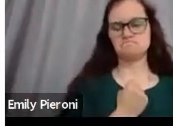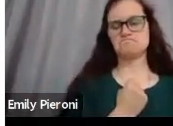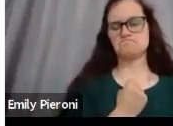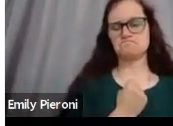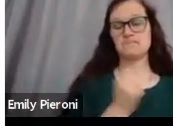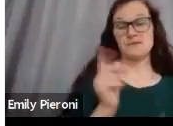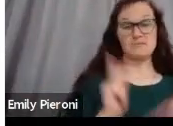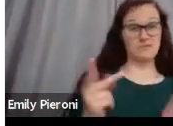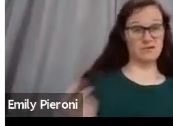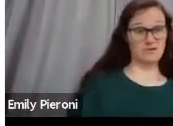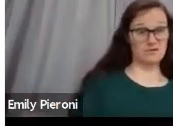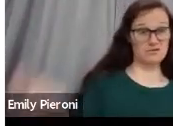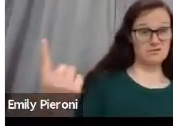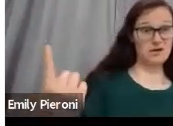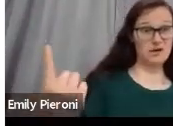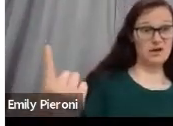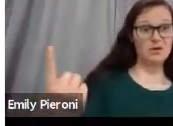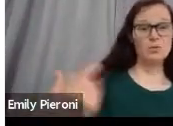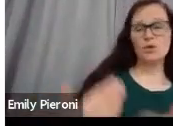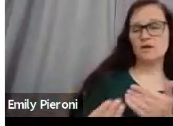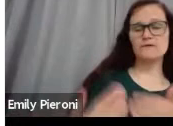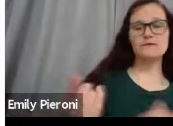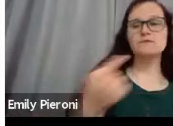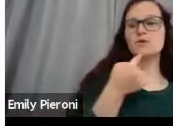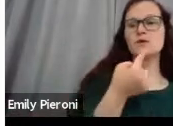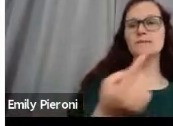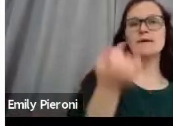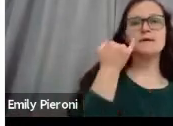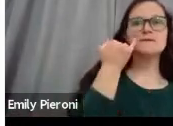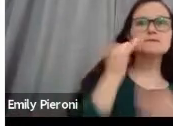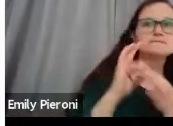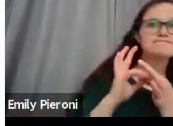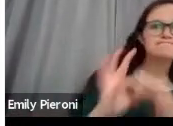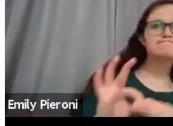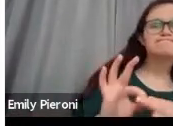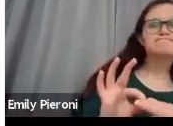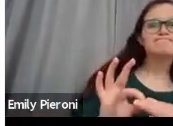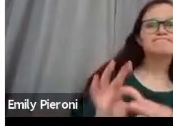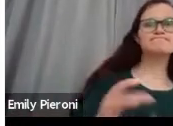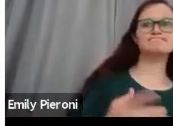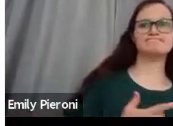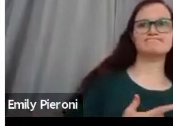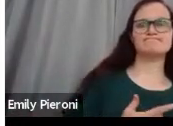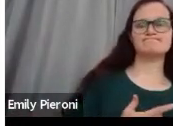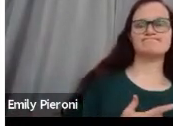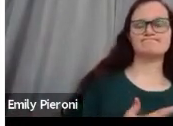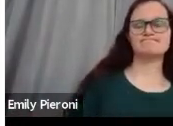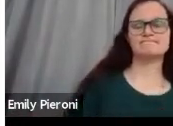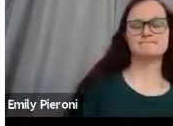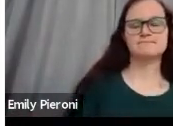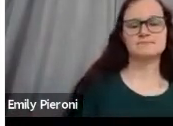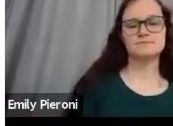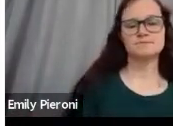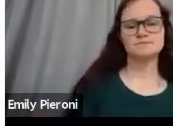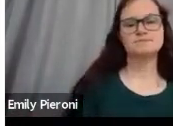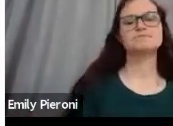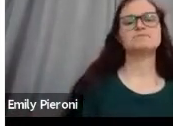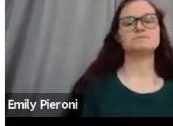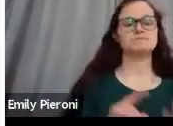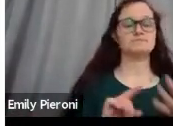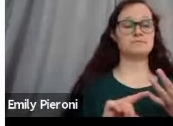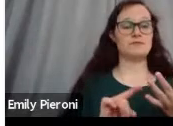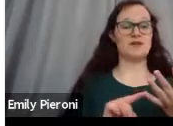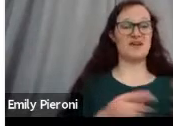what you're telling them if you have connected with them on a deep emotional level. Explain with visuals